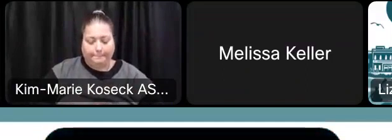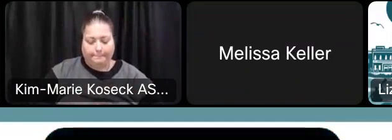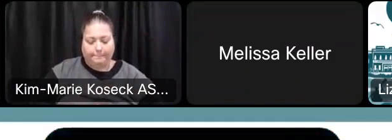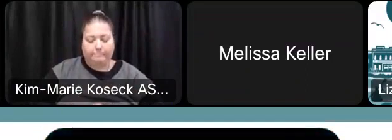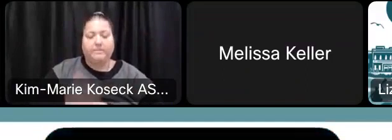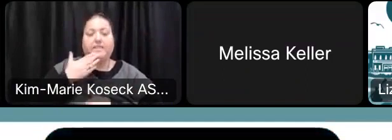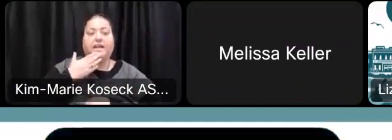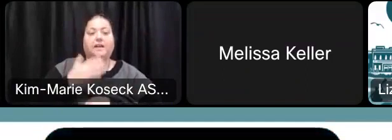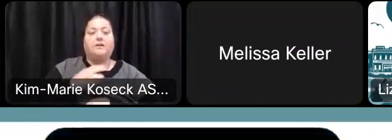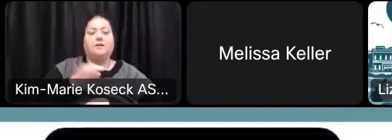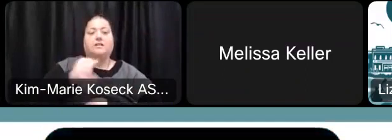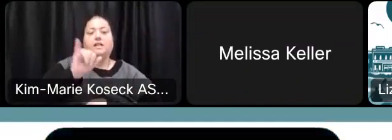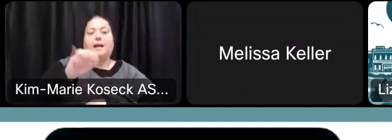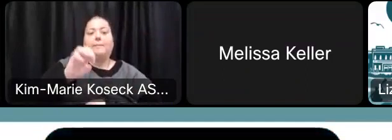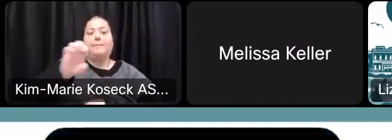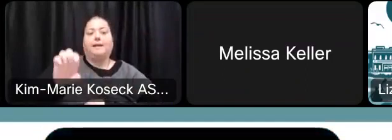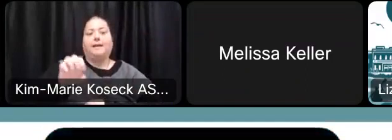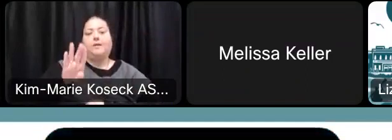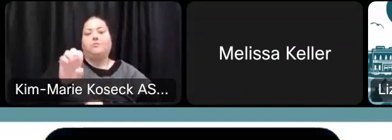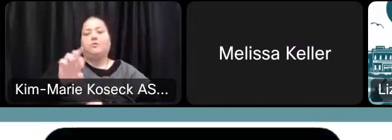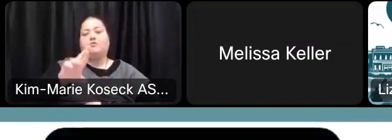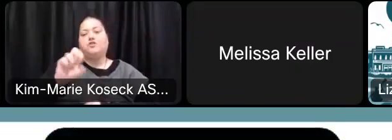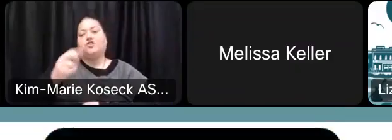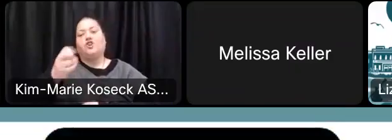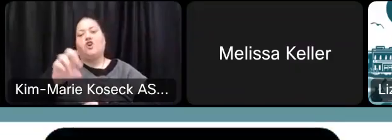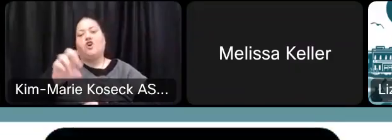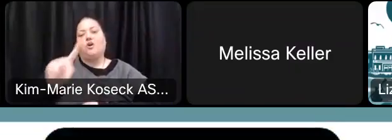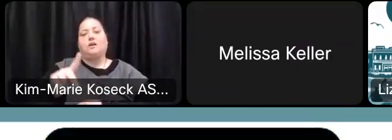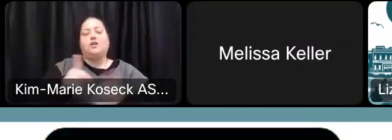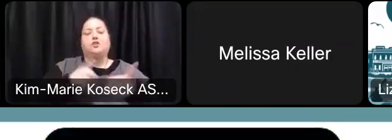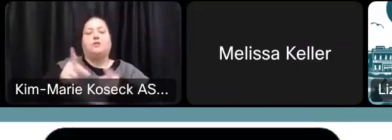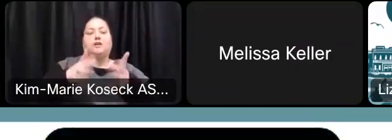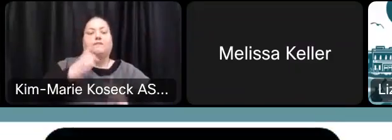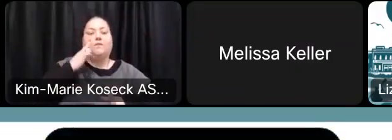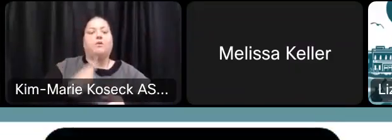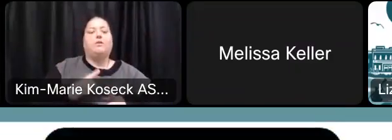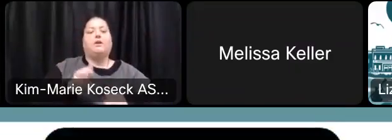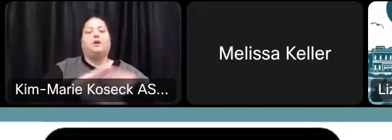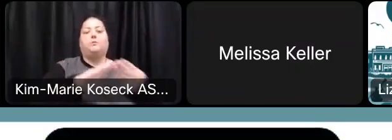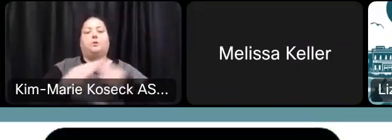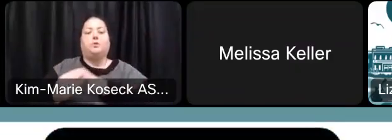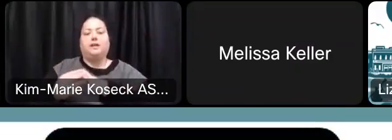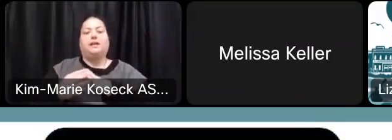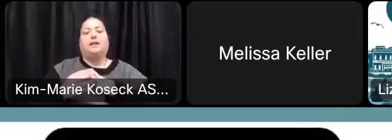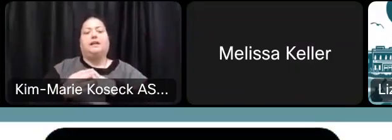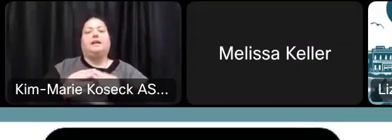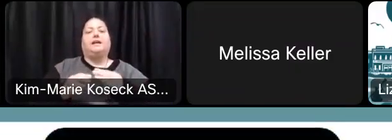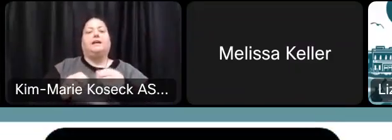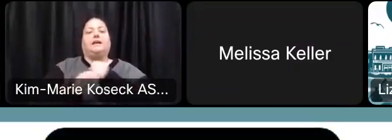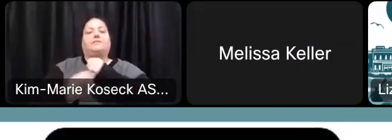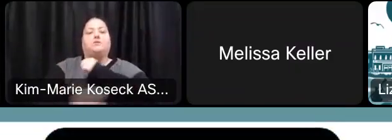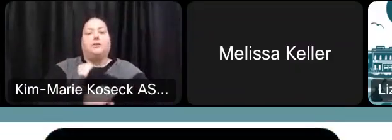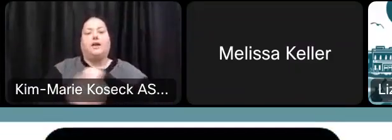Okay, thank you, Jamie Burchard, the director of our Resilient Community Infrastructure Unit. And thank you.